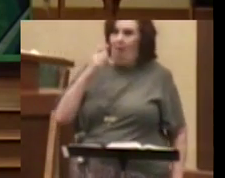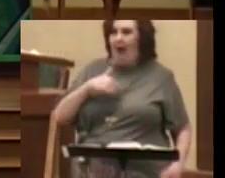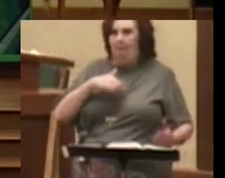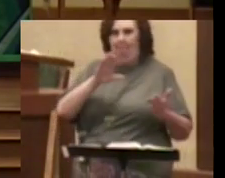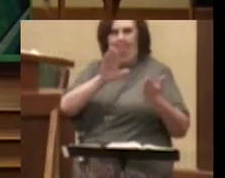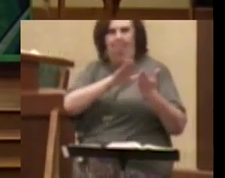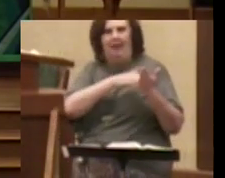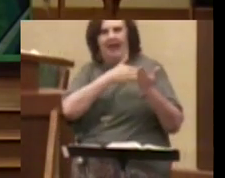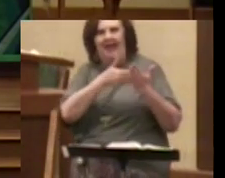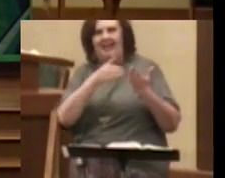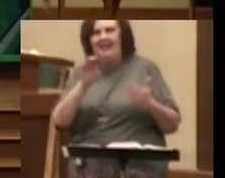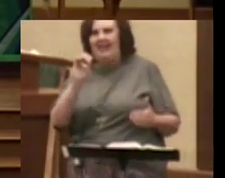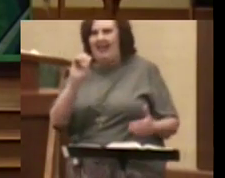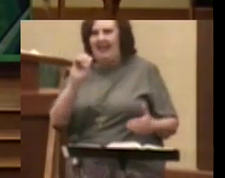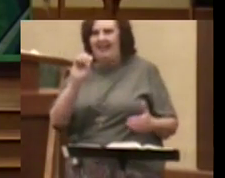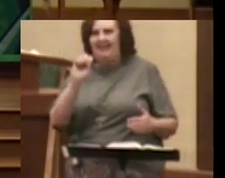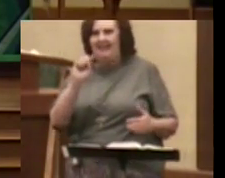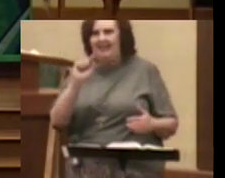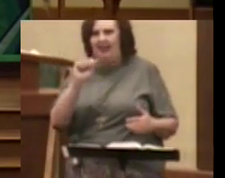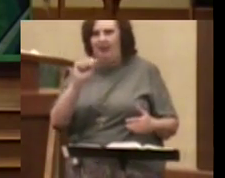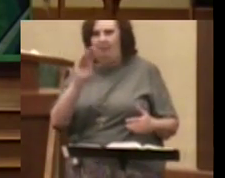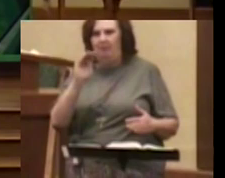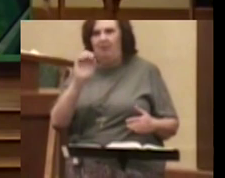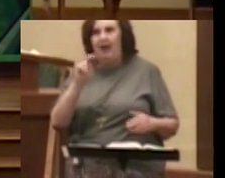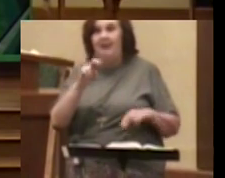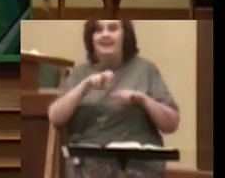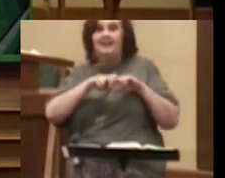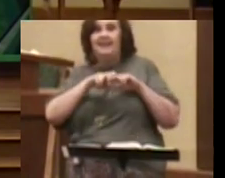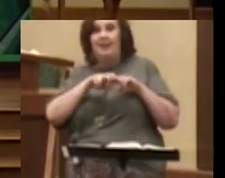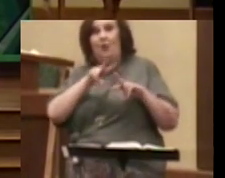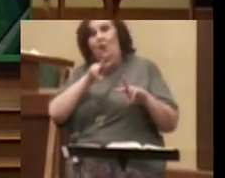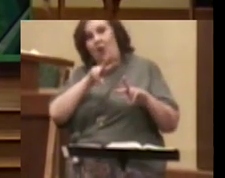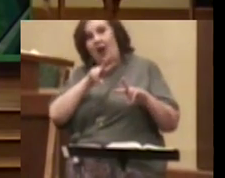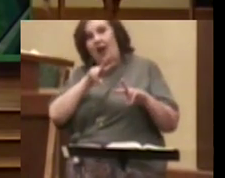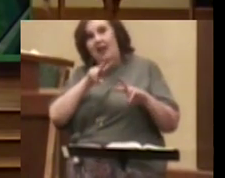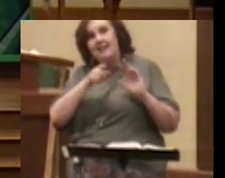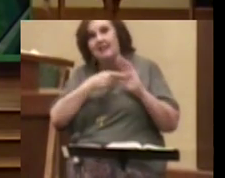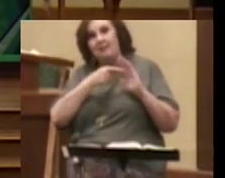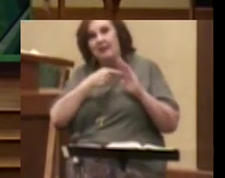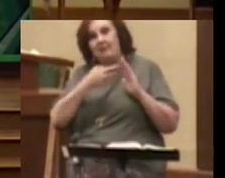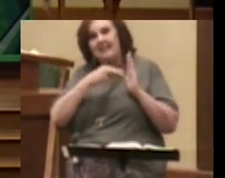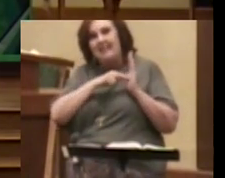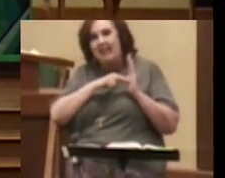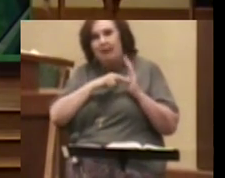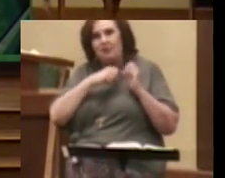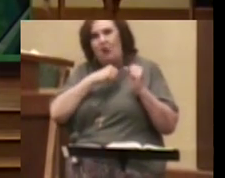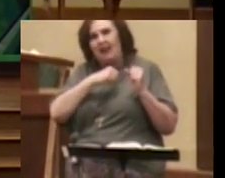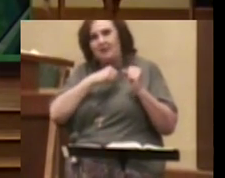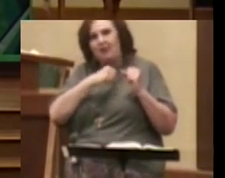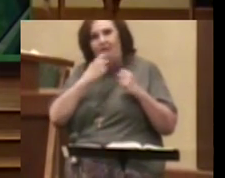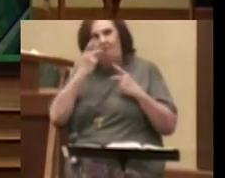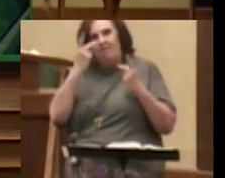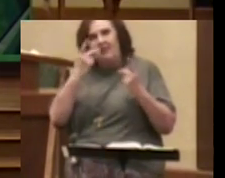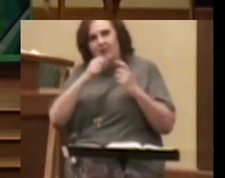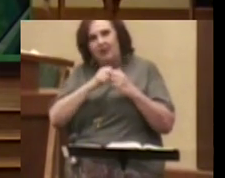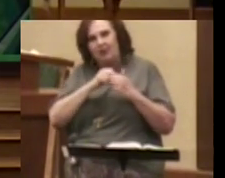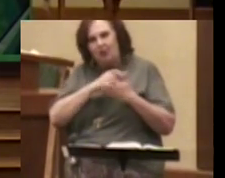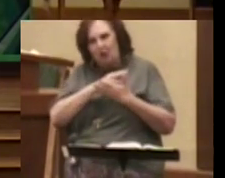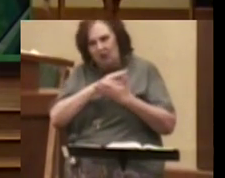painting, Esteban would simply sit and watch, sometimes getting up to exercise or to visit with his social